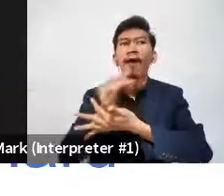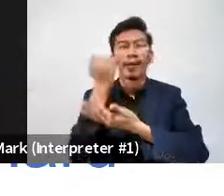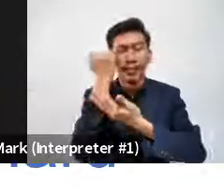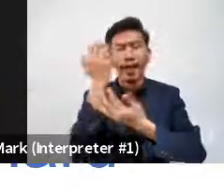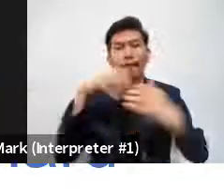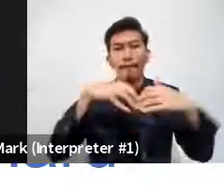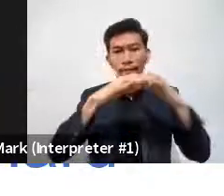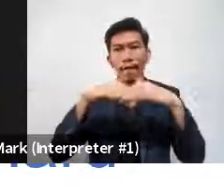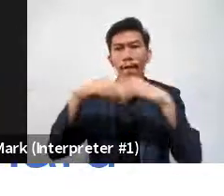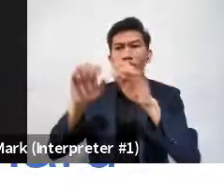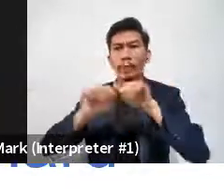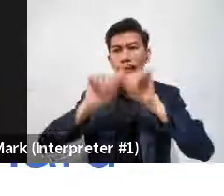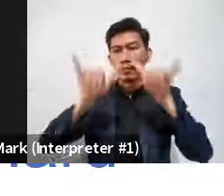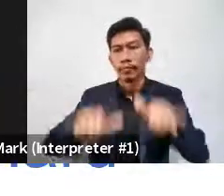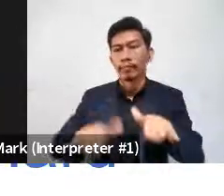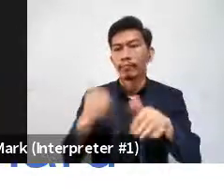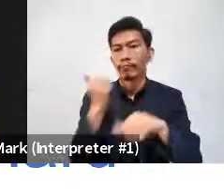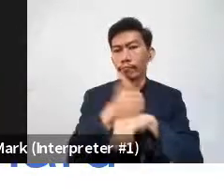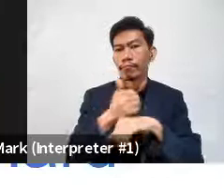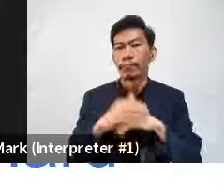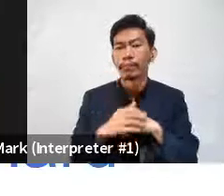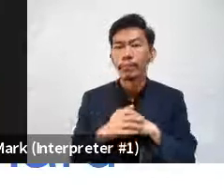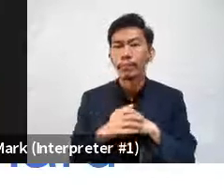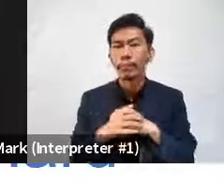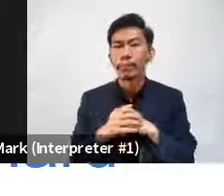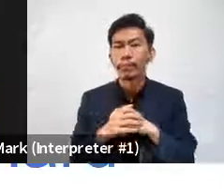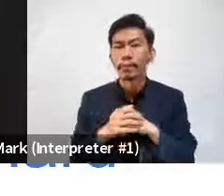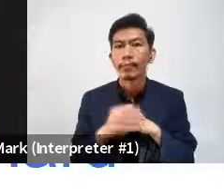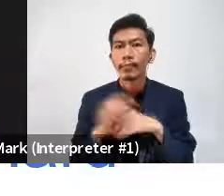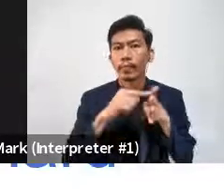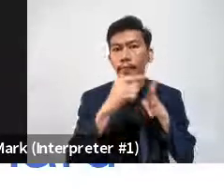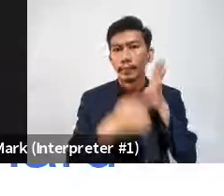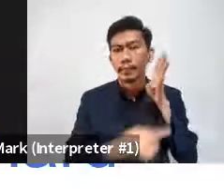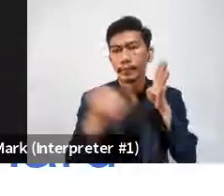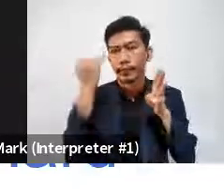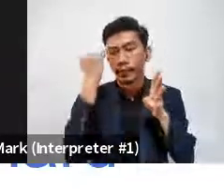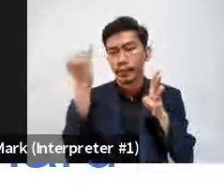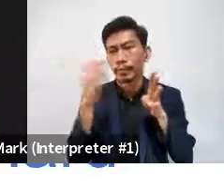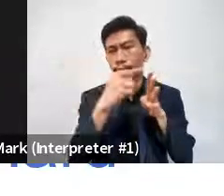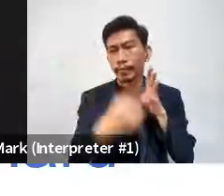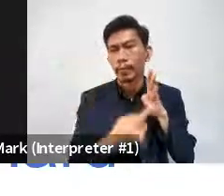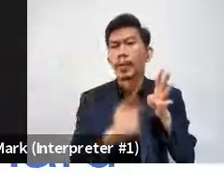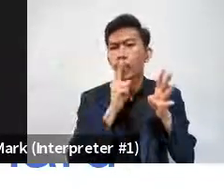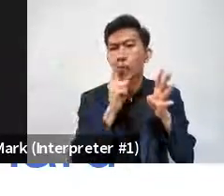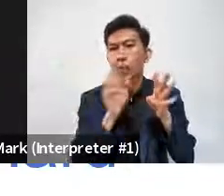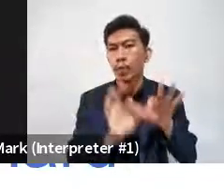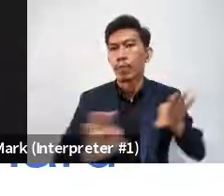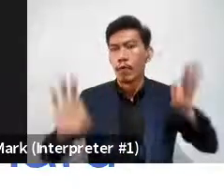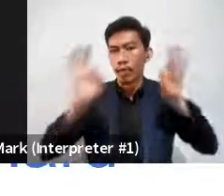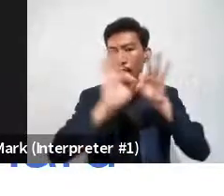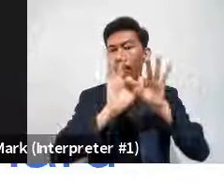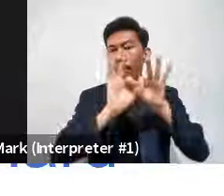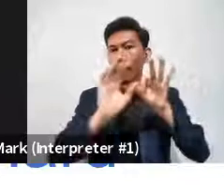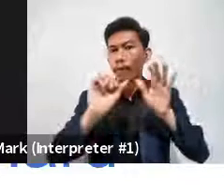And again, if you look at these four ideas, is actually the heart and soul of UHC, right?